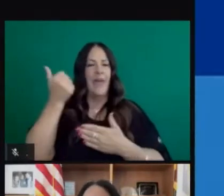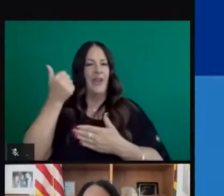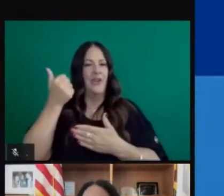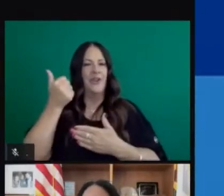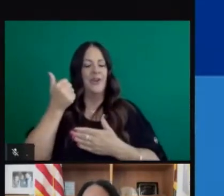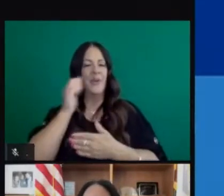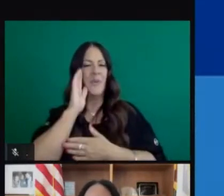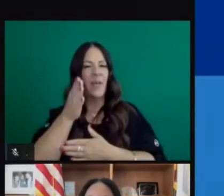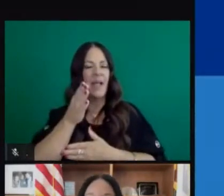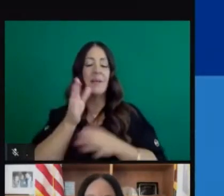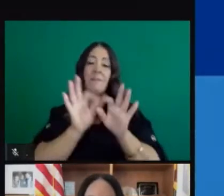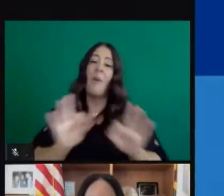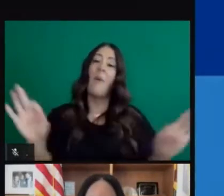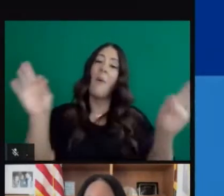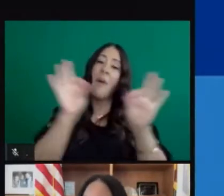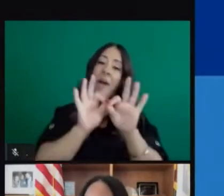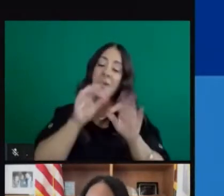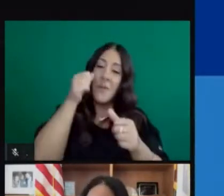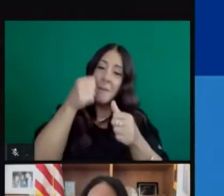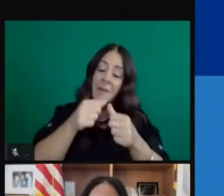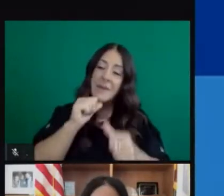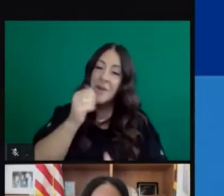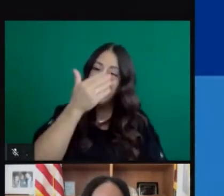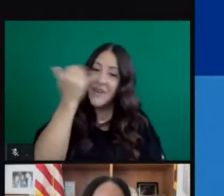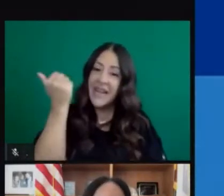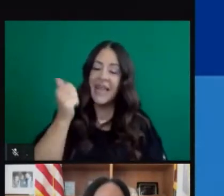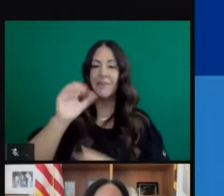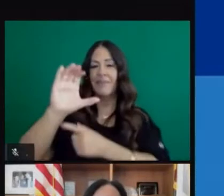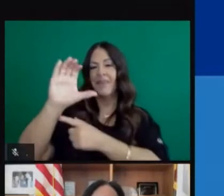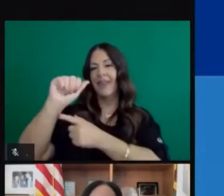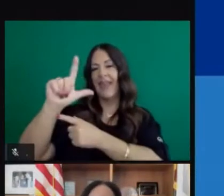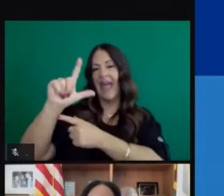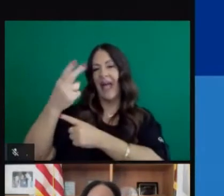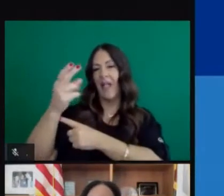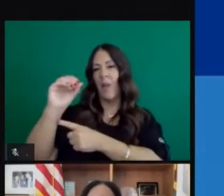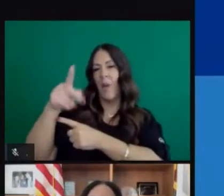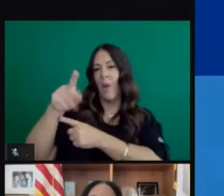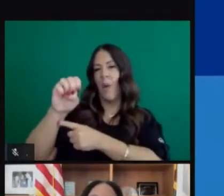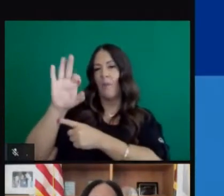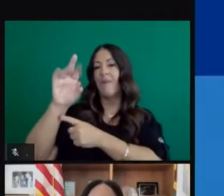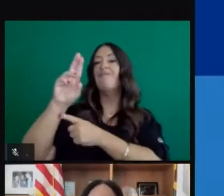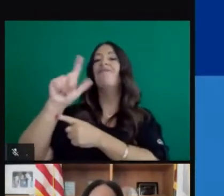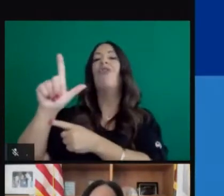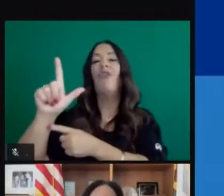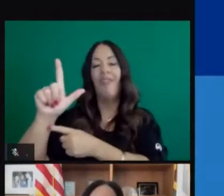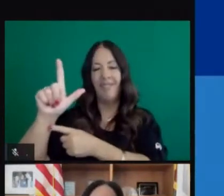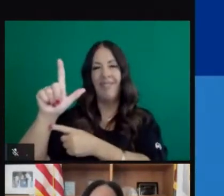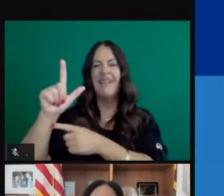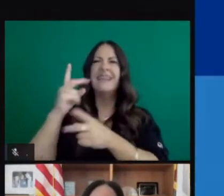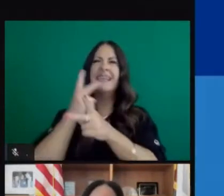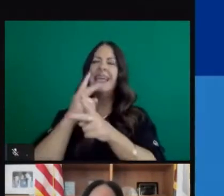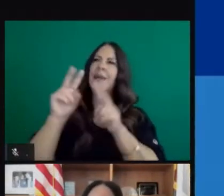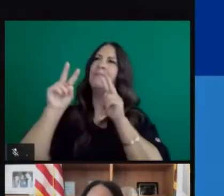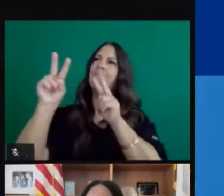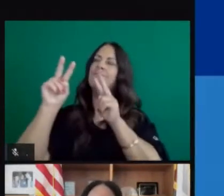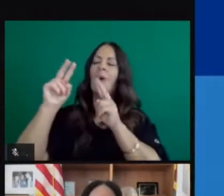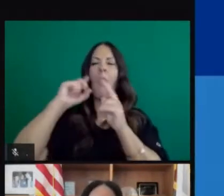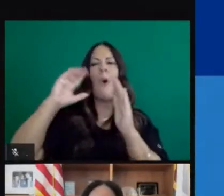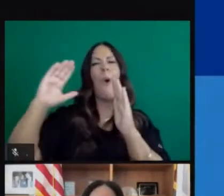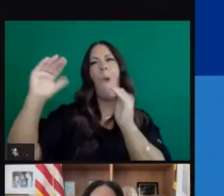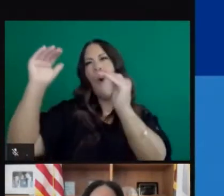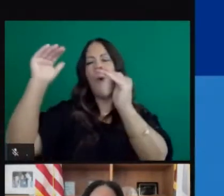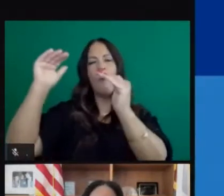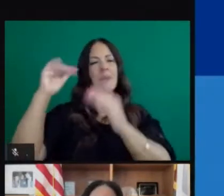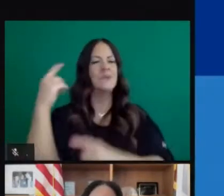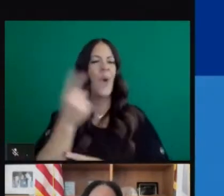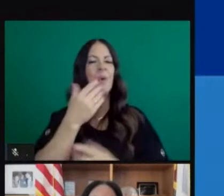importantly, stay, as we say, Cal hopeful, right? Staying hopeful is a really important piece. And I just want